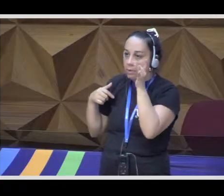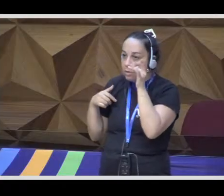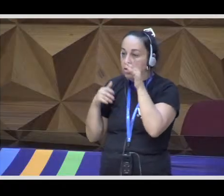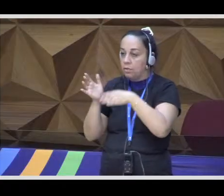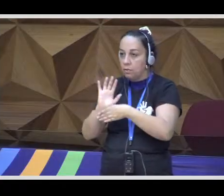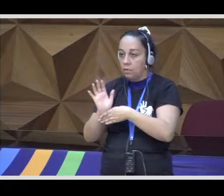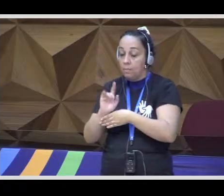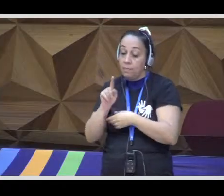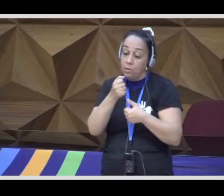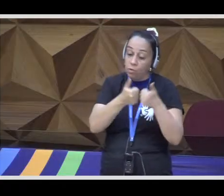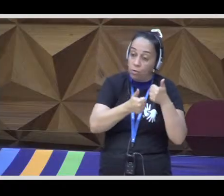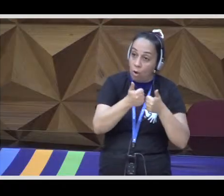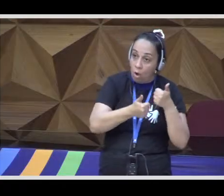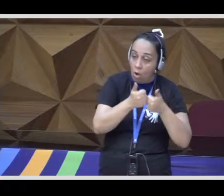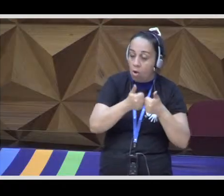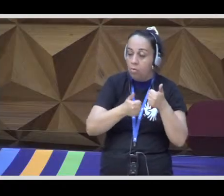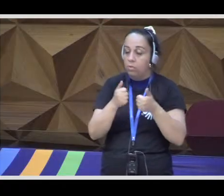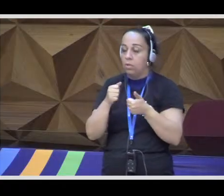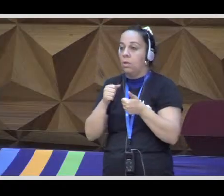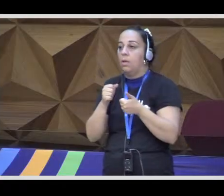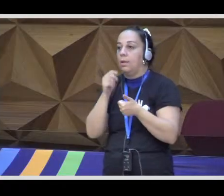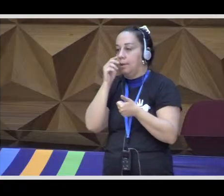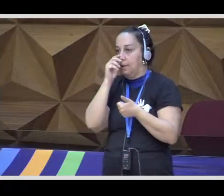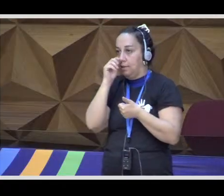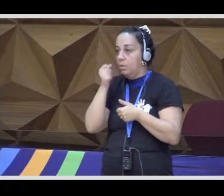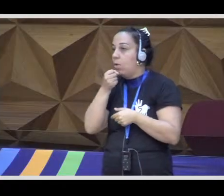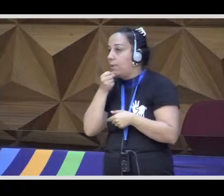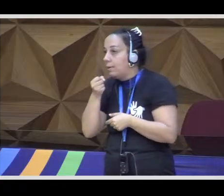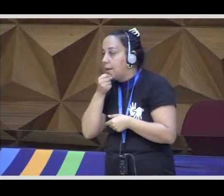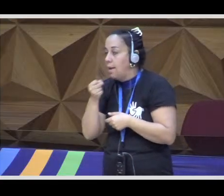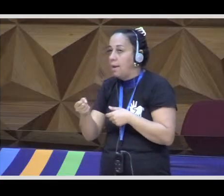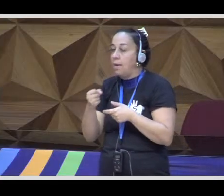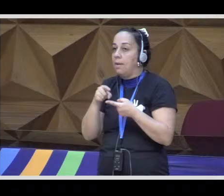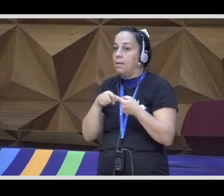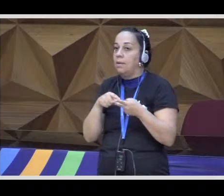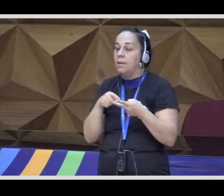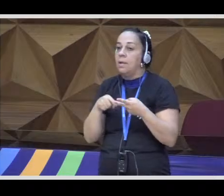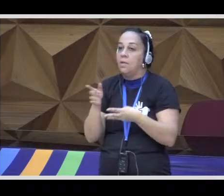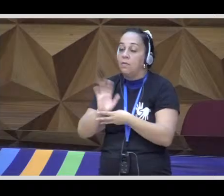that thing in front of you and to stay in front of you as the vehicle moves.